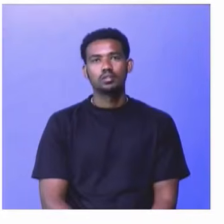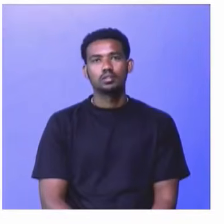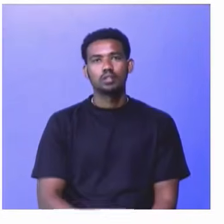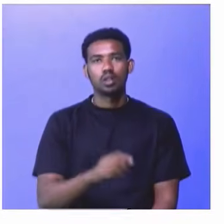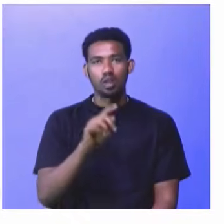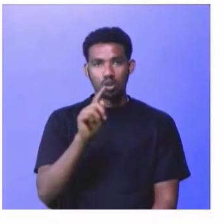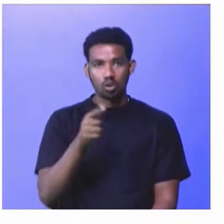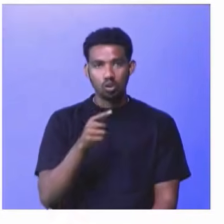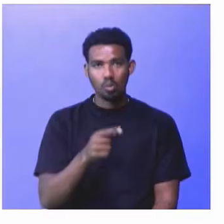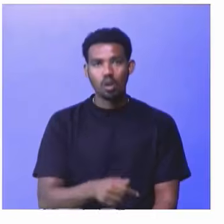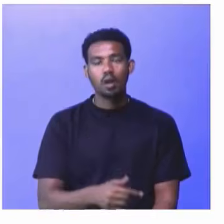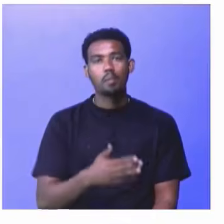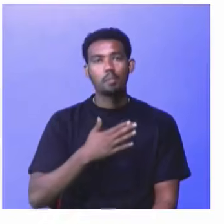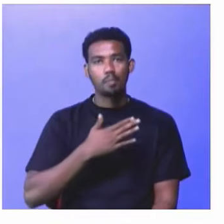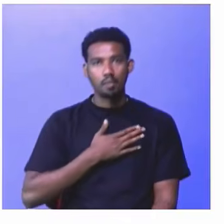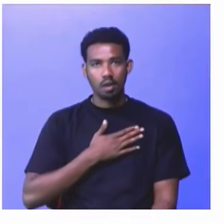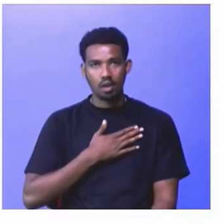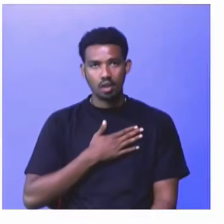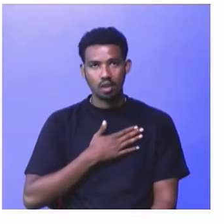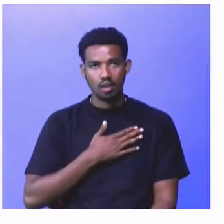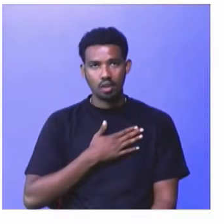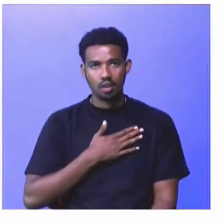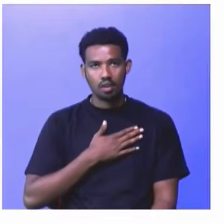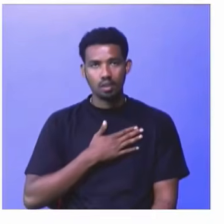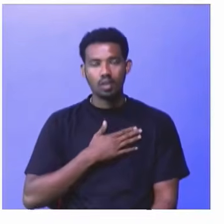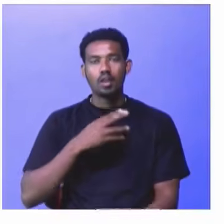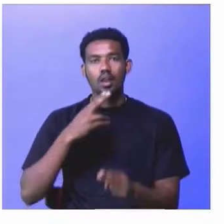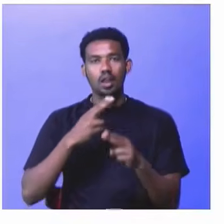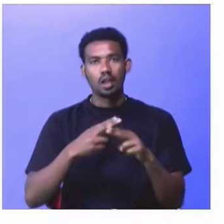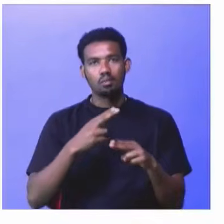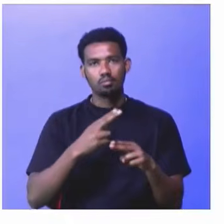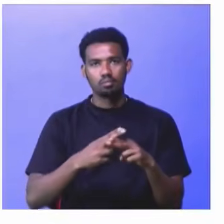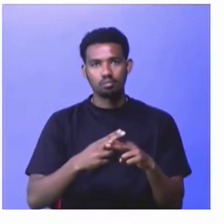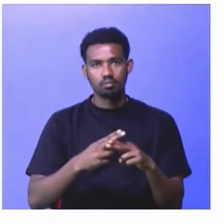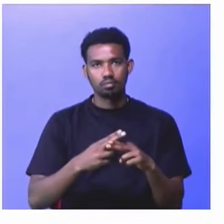comma, my name